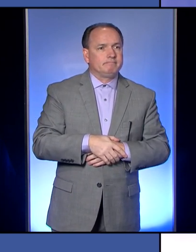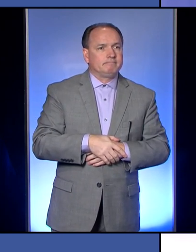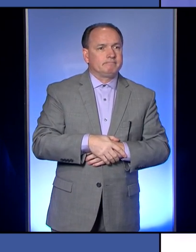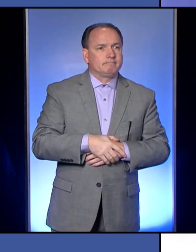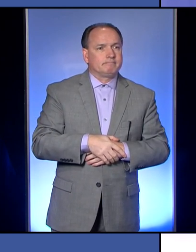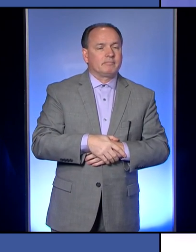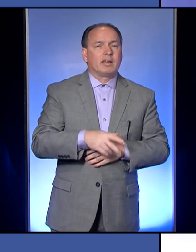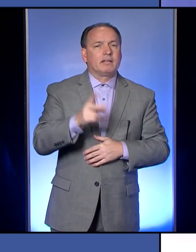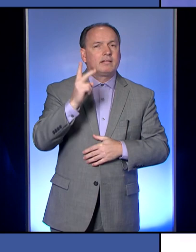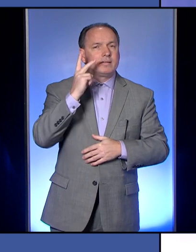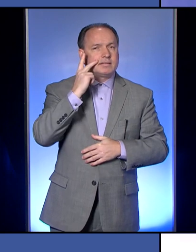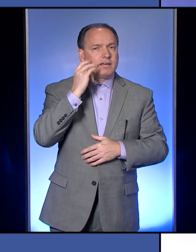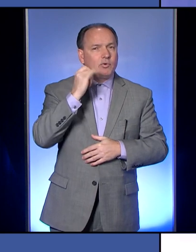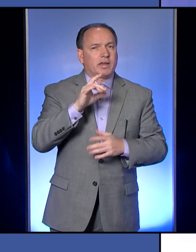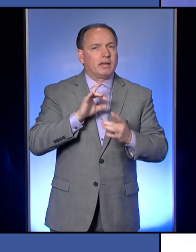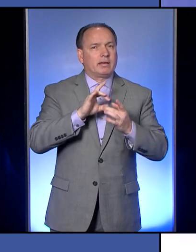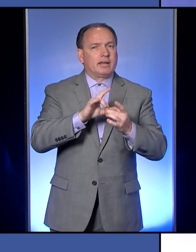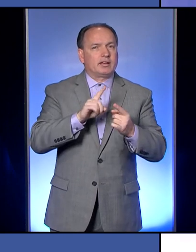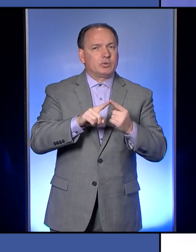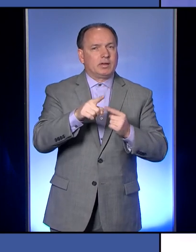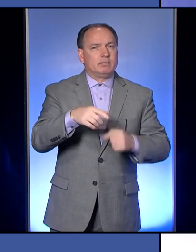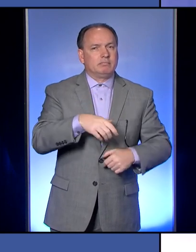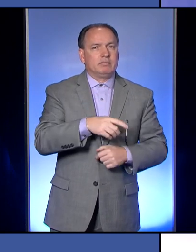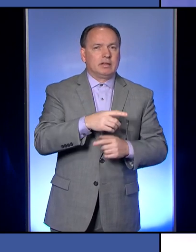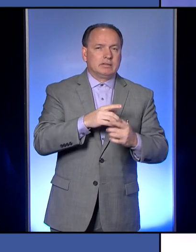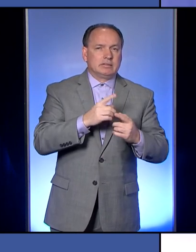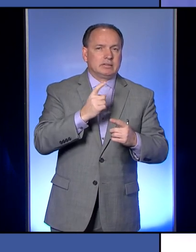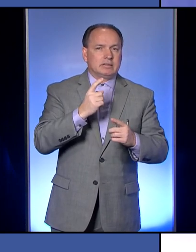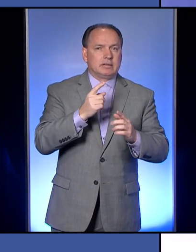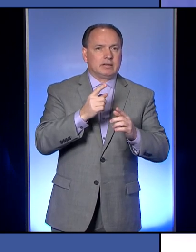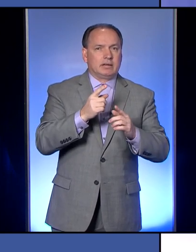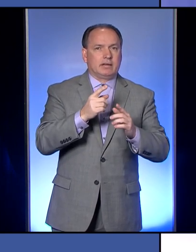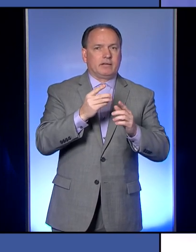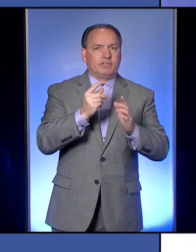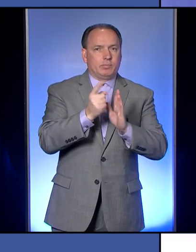Let's see if we can get Monsignor Rubino back on with us.